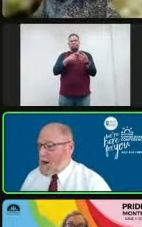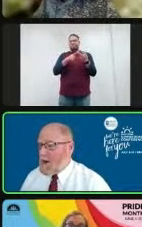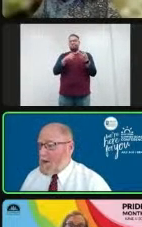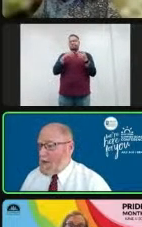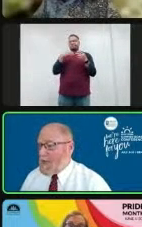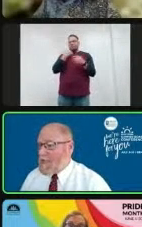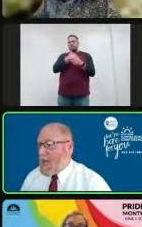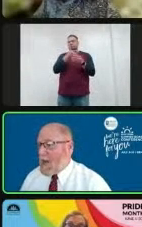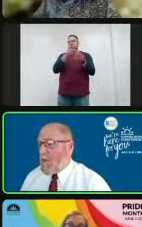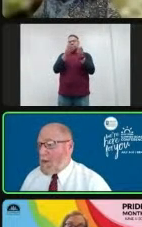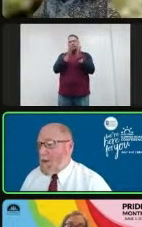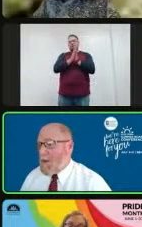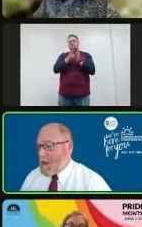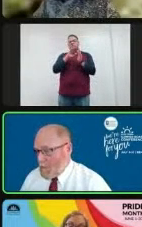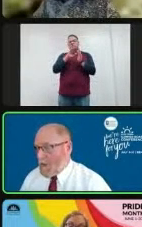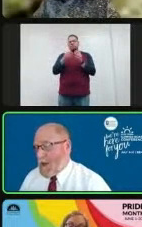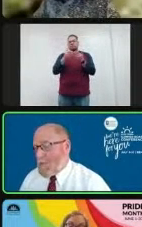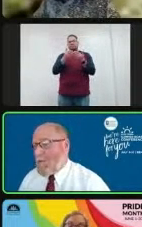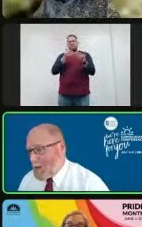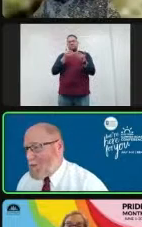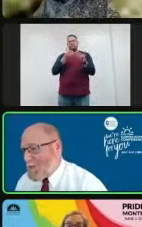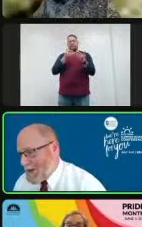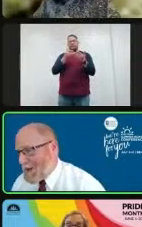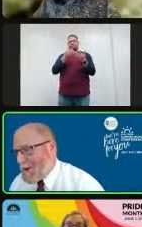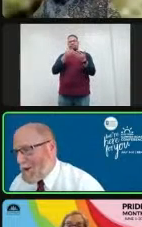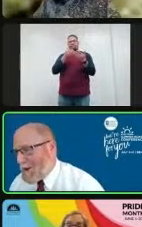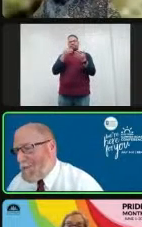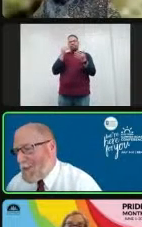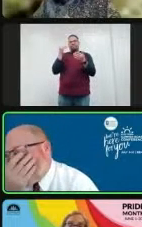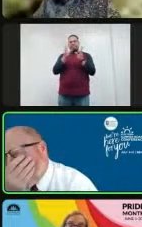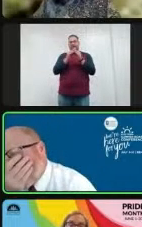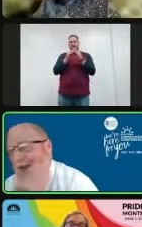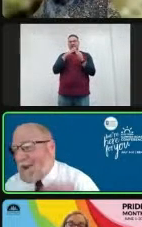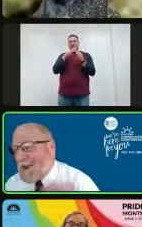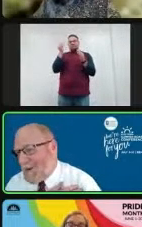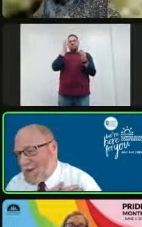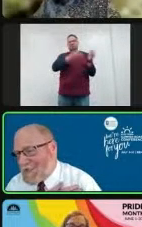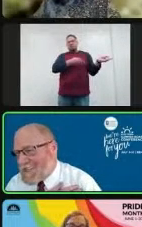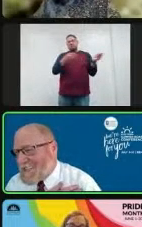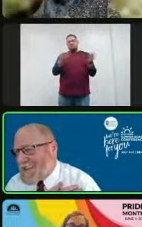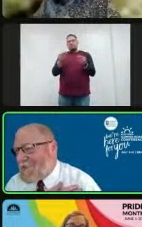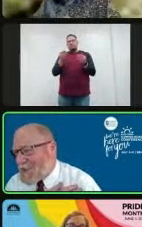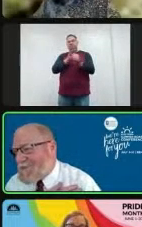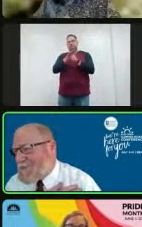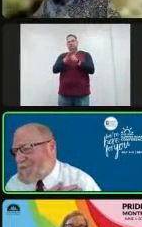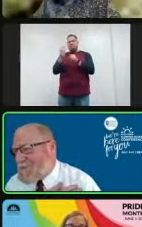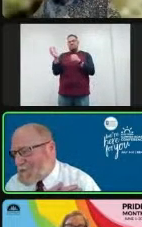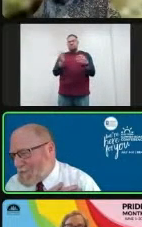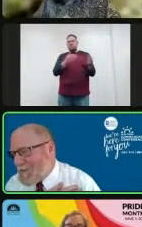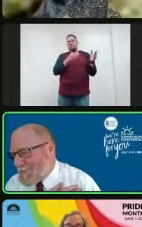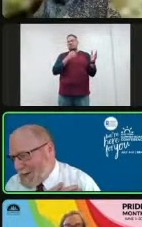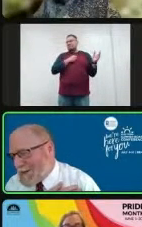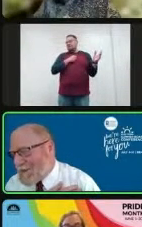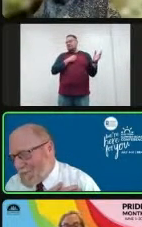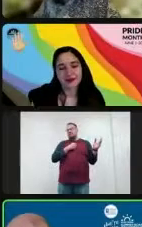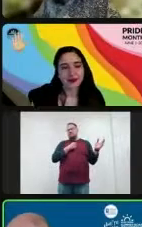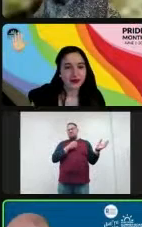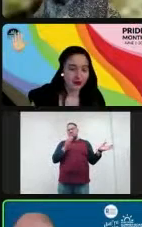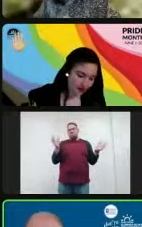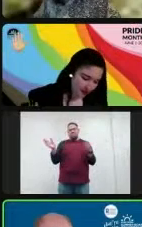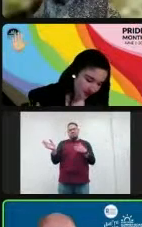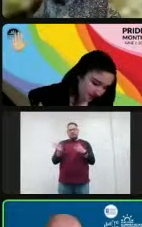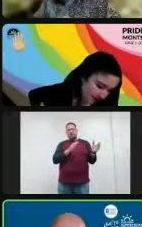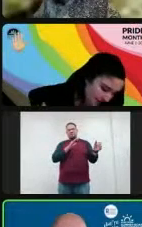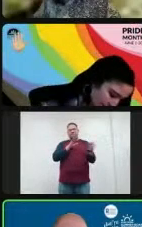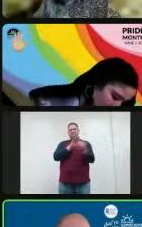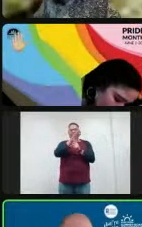questions prior to meetings and will come fully prepared. I apologize. Will come prepared to fully